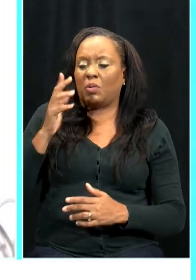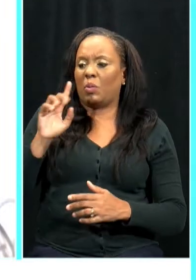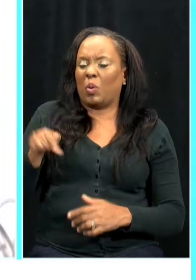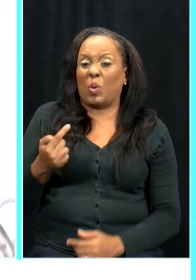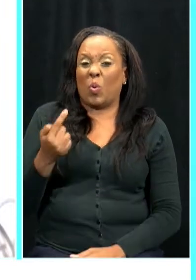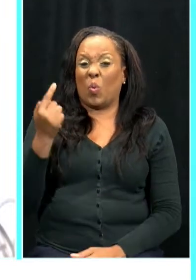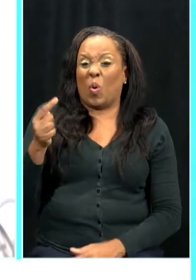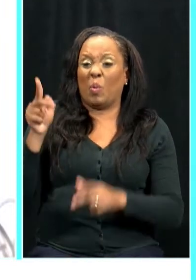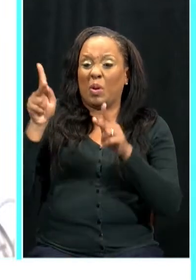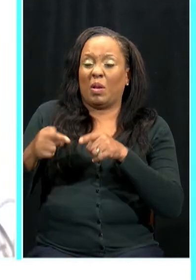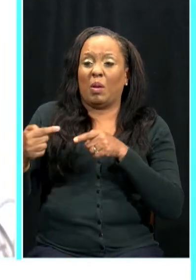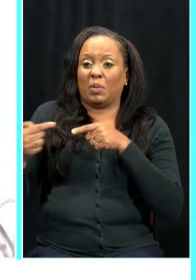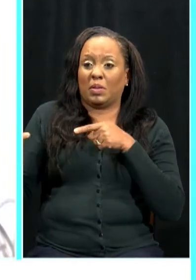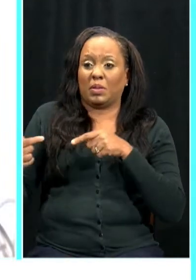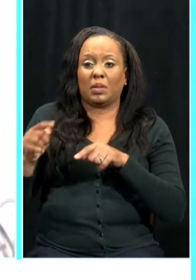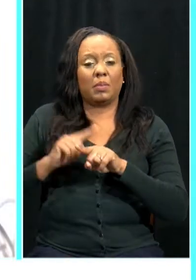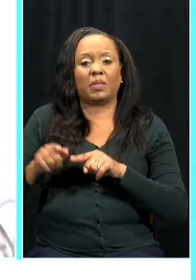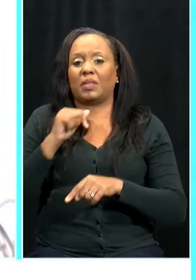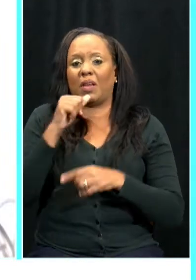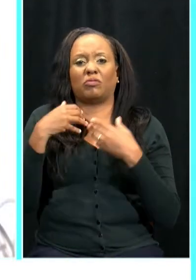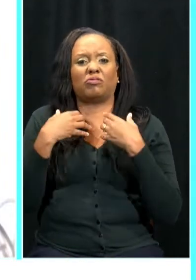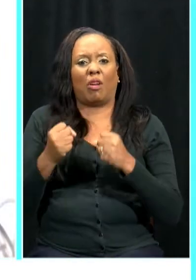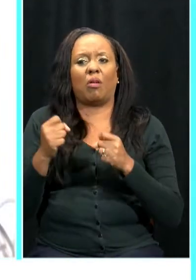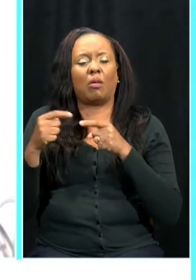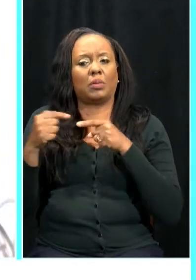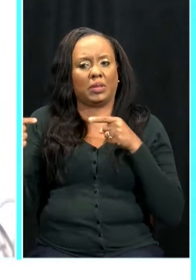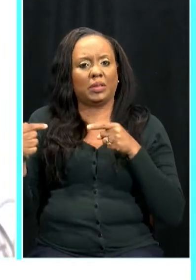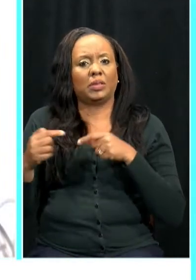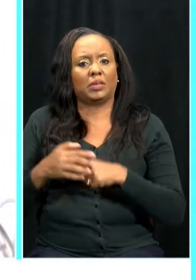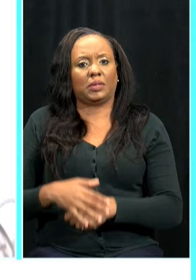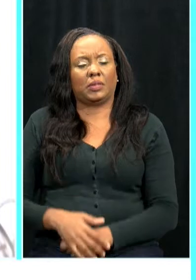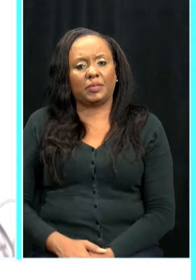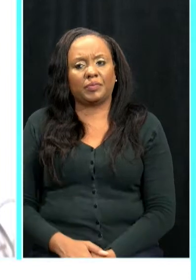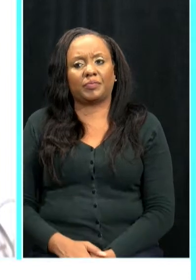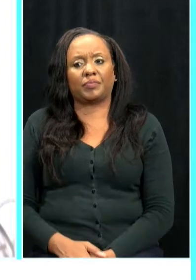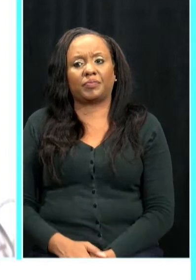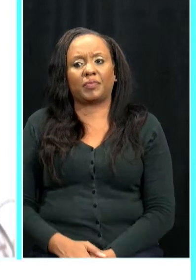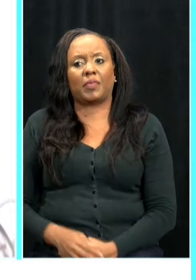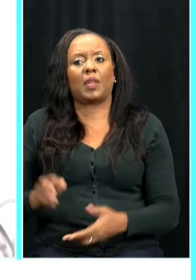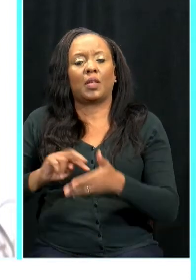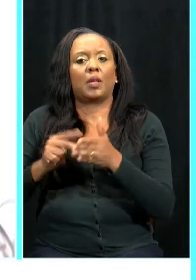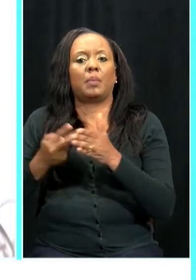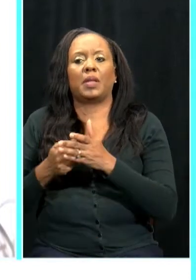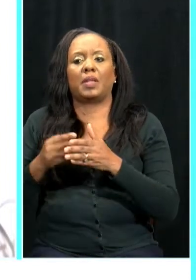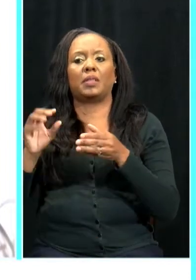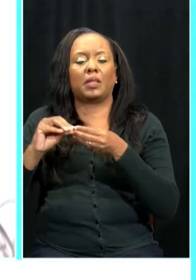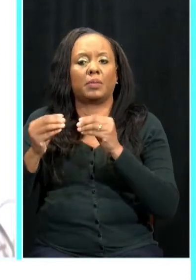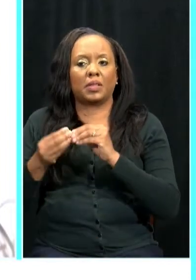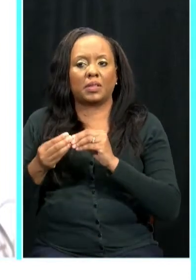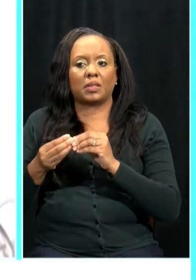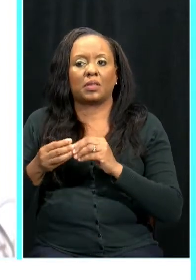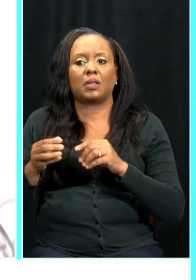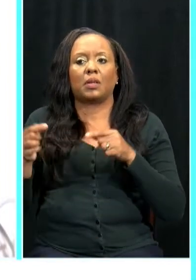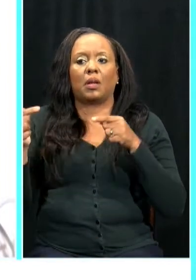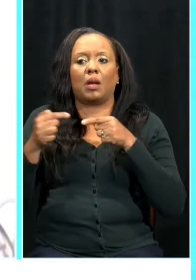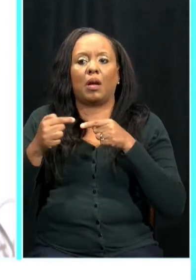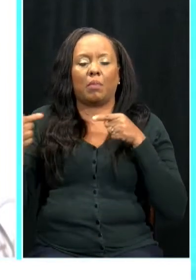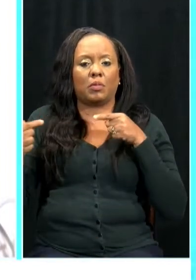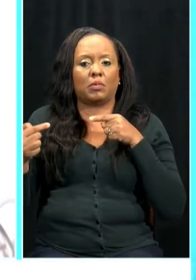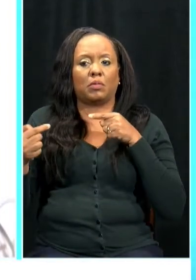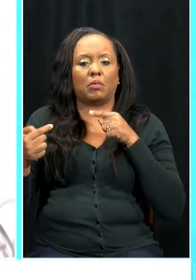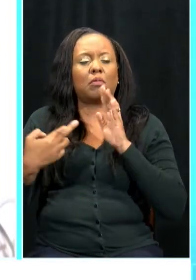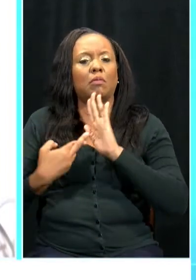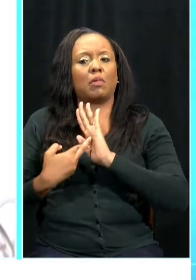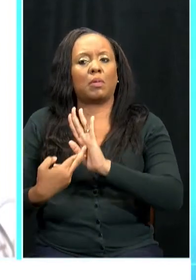fact that there was not a strong opposition, and by strong they mean in terms of numbers, because of course the opposition represented as